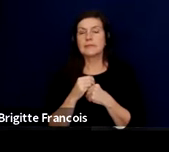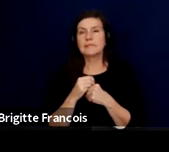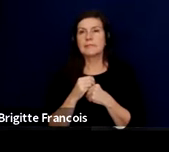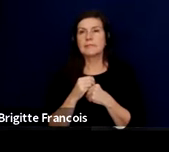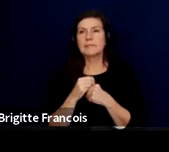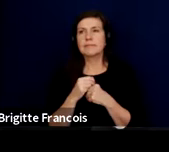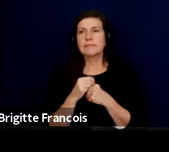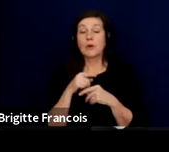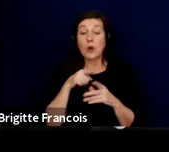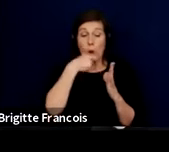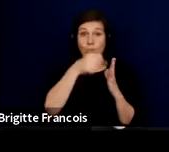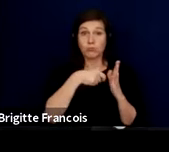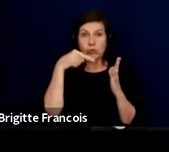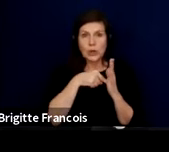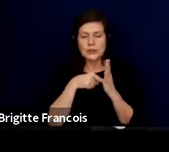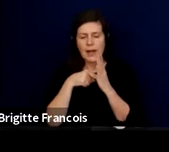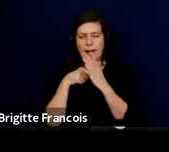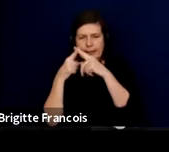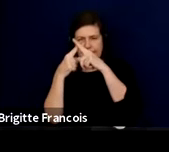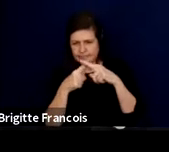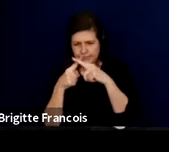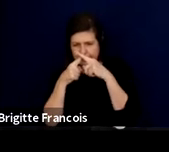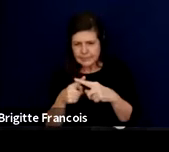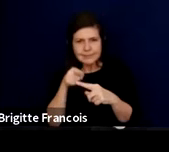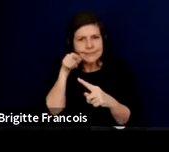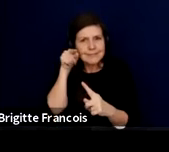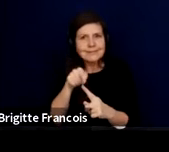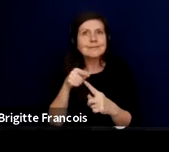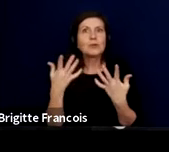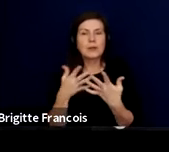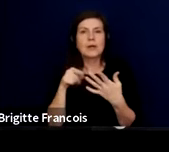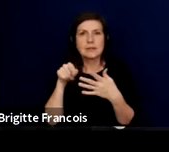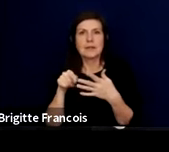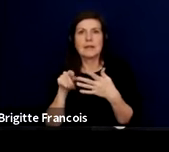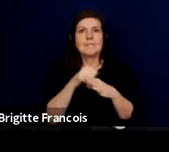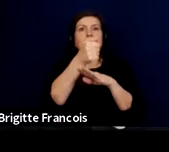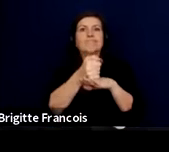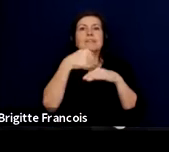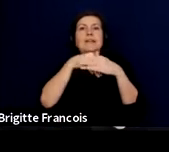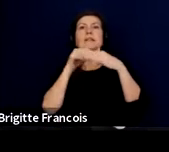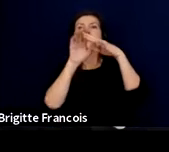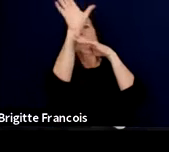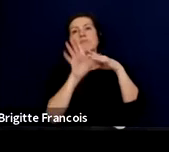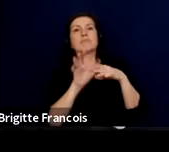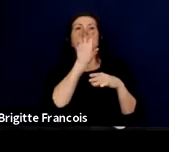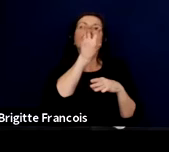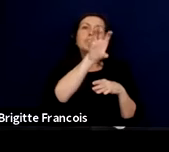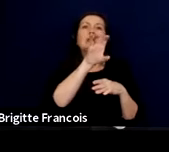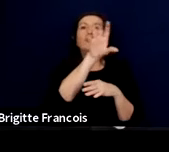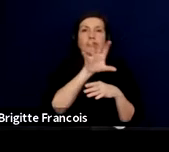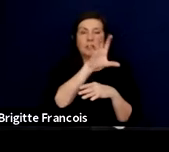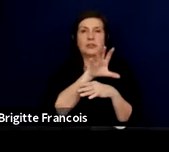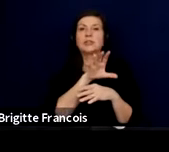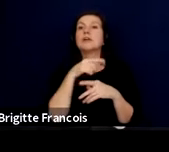a project is starting in the region, they can go to the library and